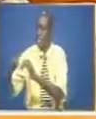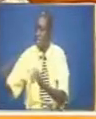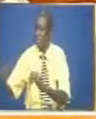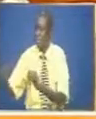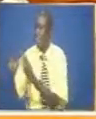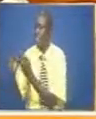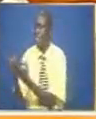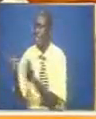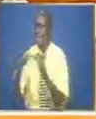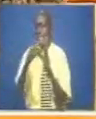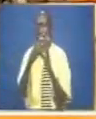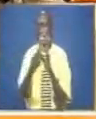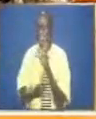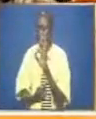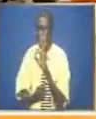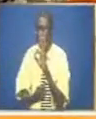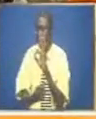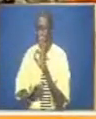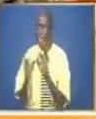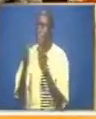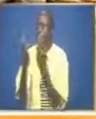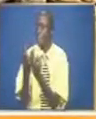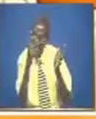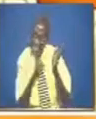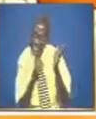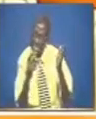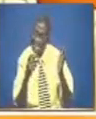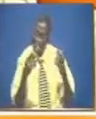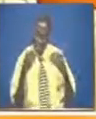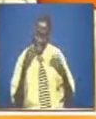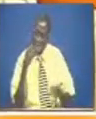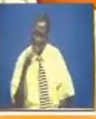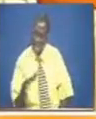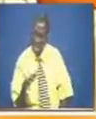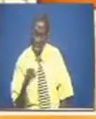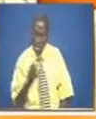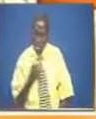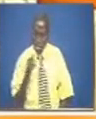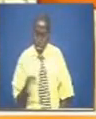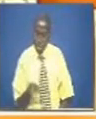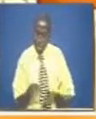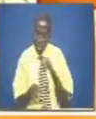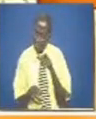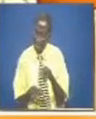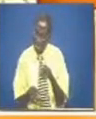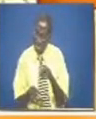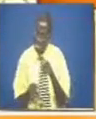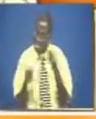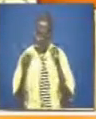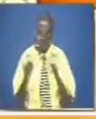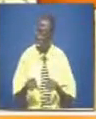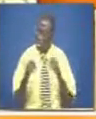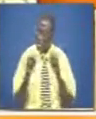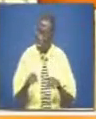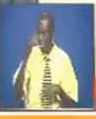These three got to work together. Like now, during the holidays, the parents is the teacher. Yes. When the school's